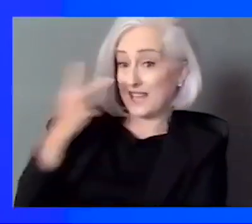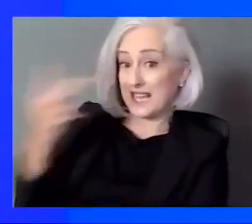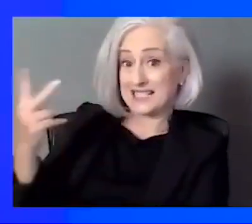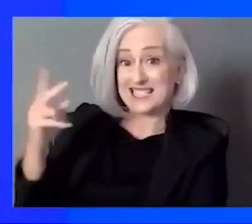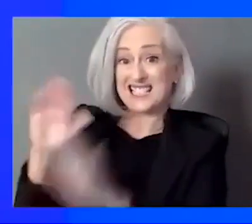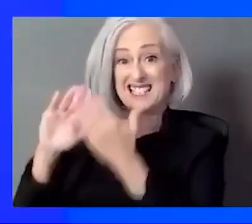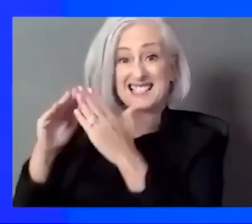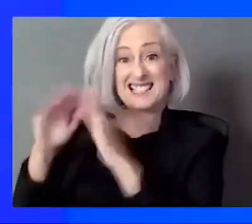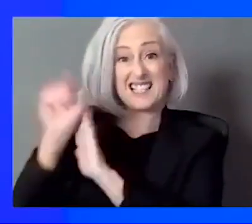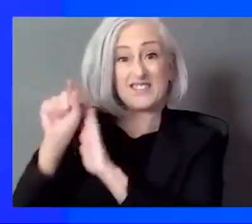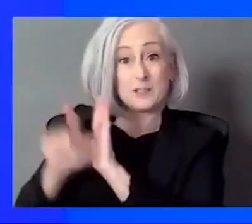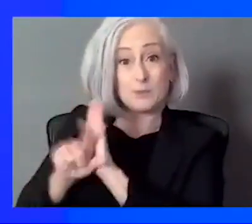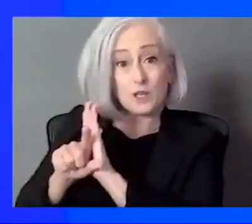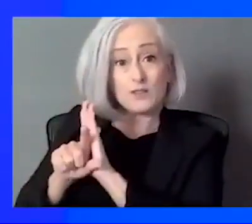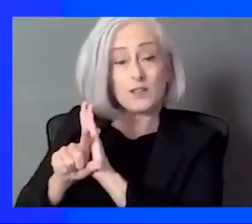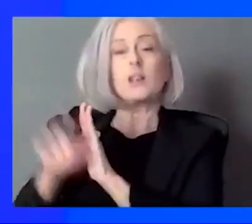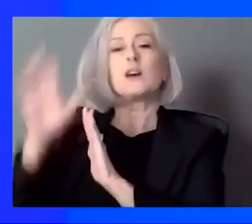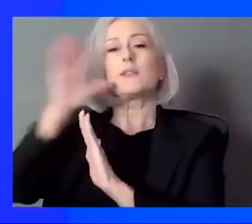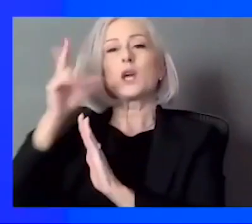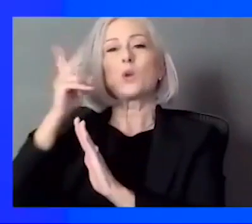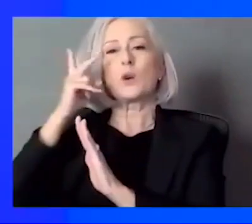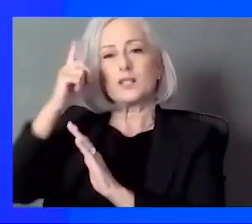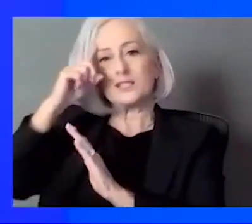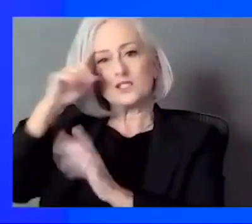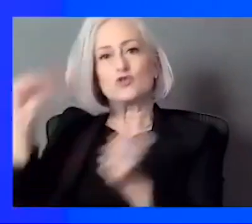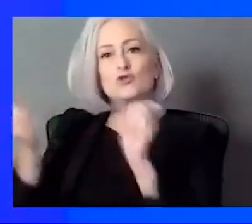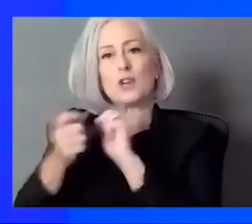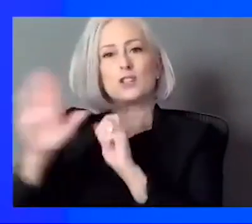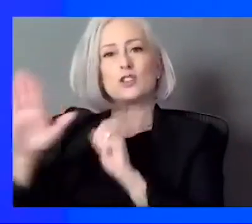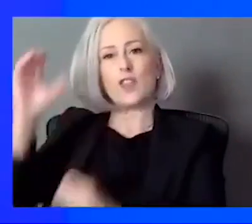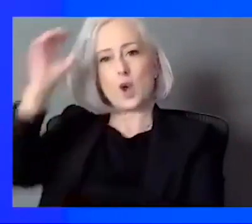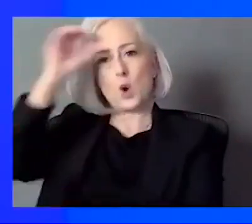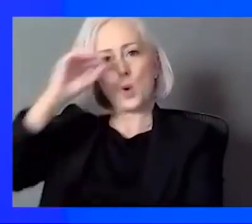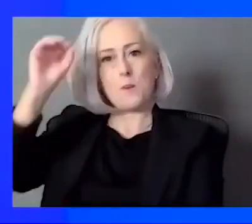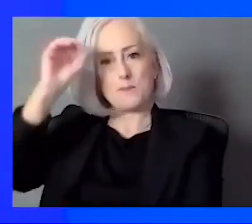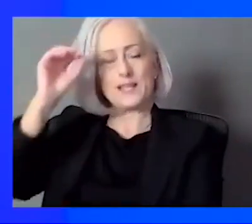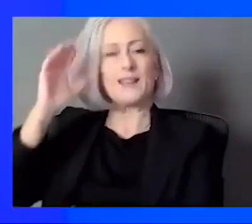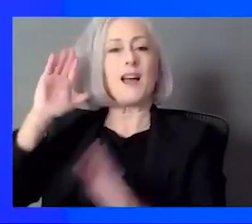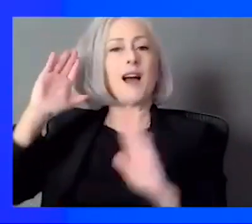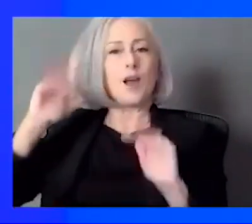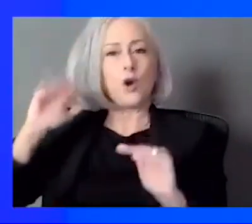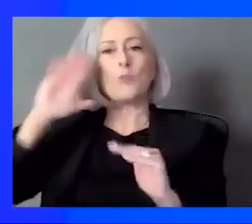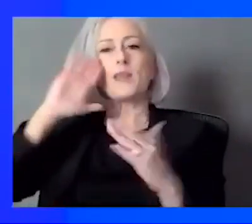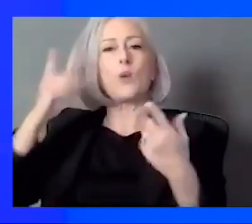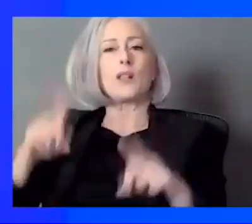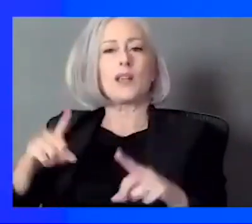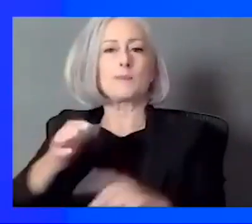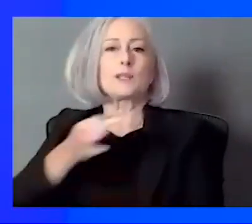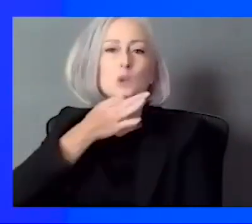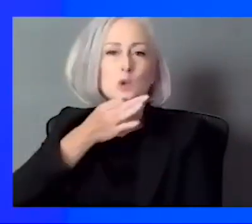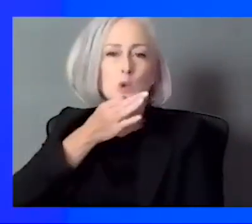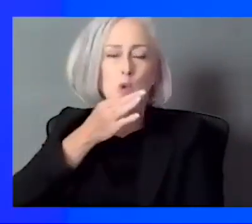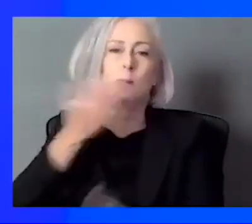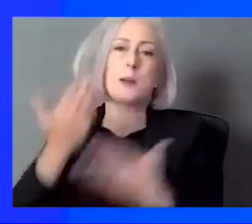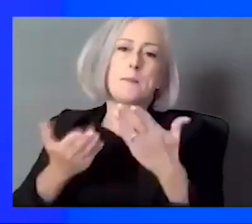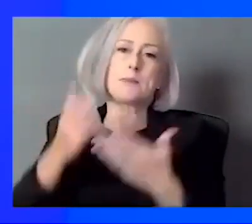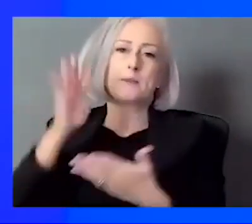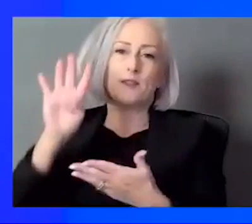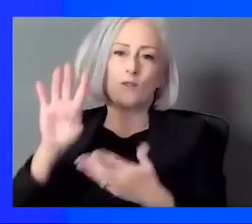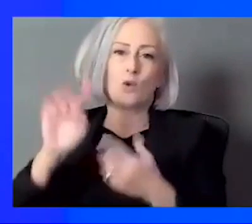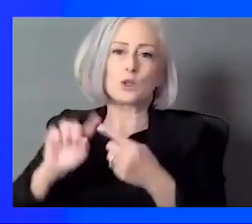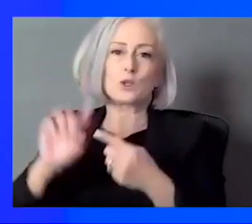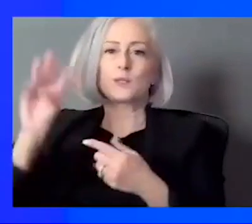can get vaccine uptake. I still anticipate that fairly soon, maybe within the next 4, 6, 8 weeks, we'll have more information